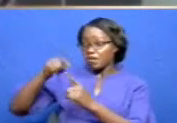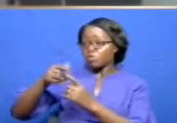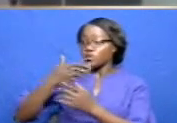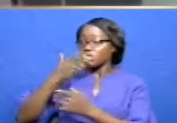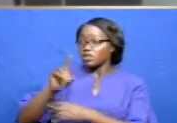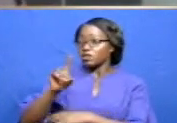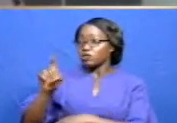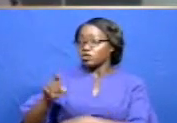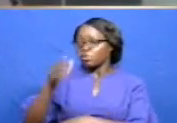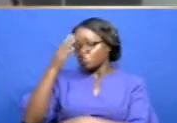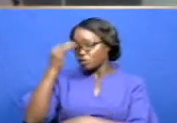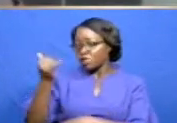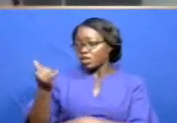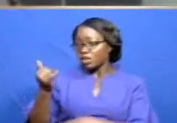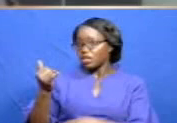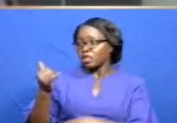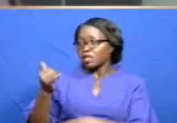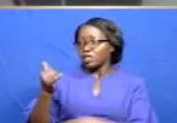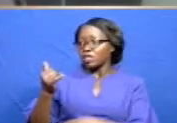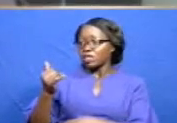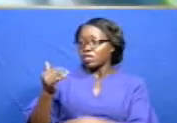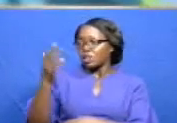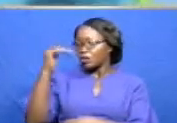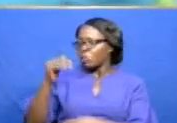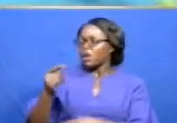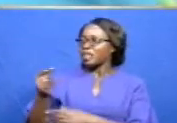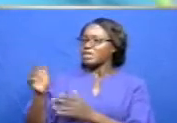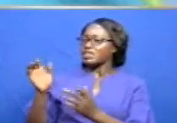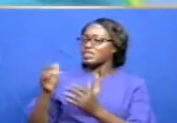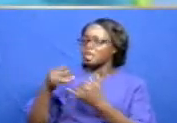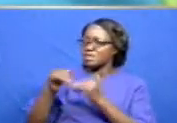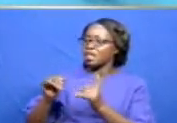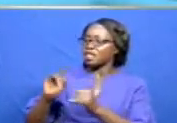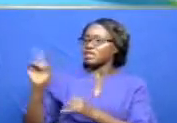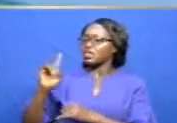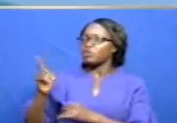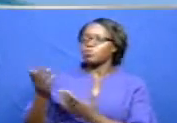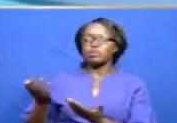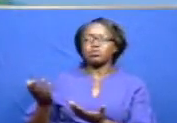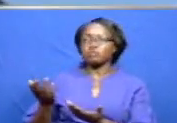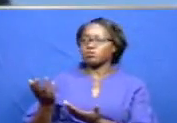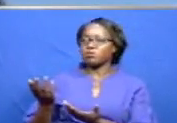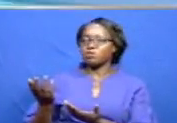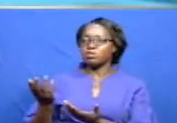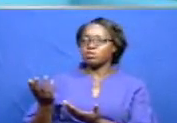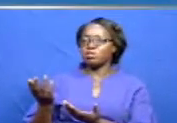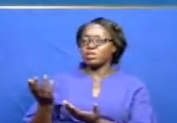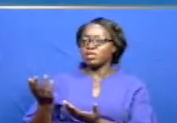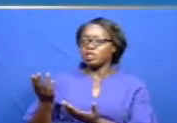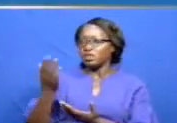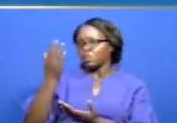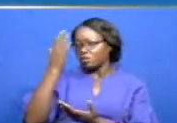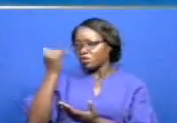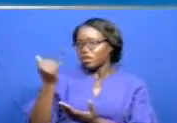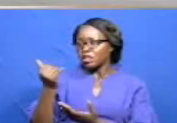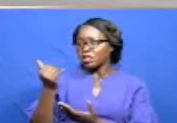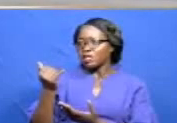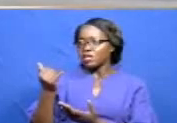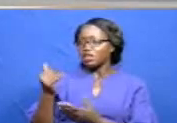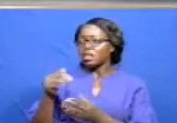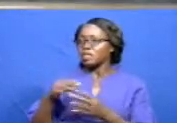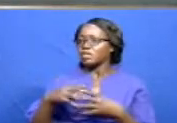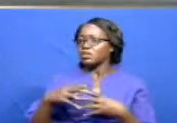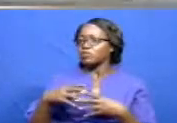question, because there's no point testing it in Nairobi. We could have done a test in Nairobi or in some other urban center, because the balloons, you know,